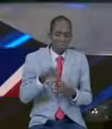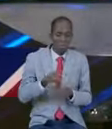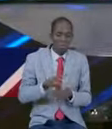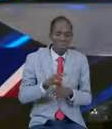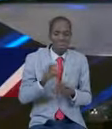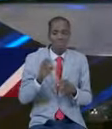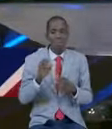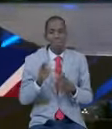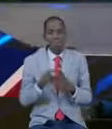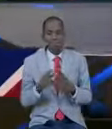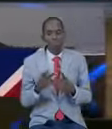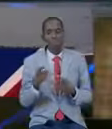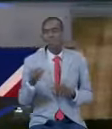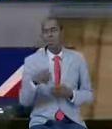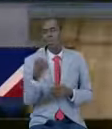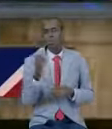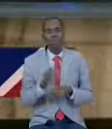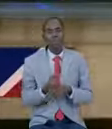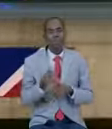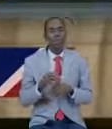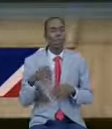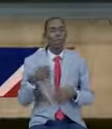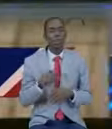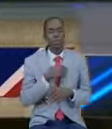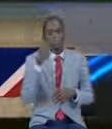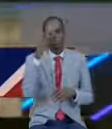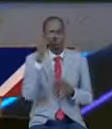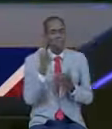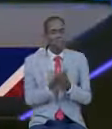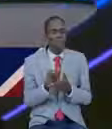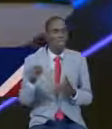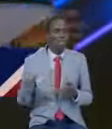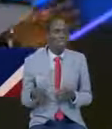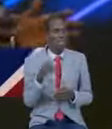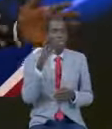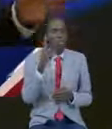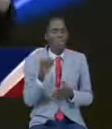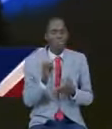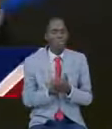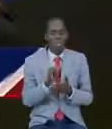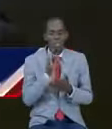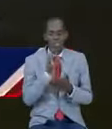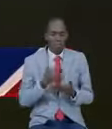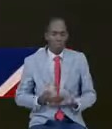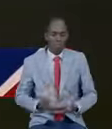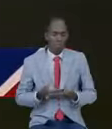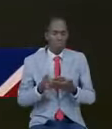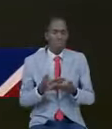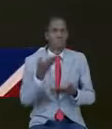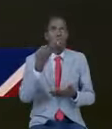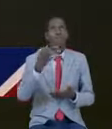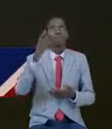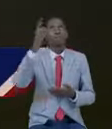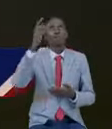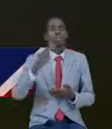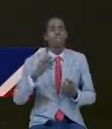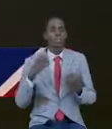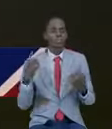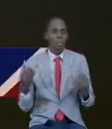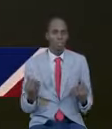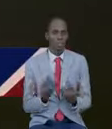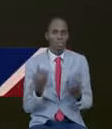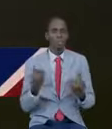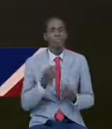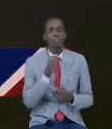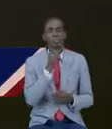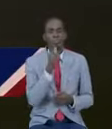other church, we know that whosoever is born of God sinneth